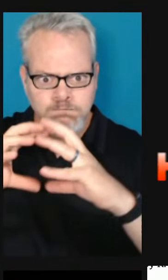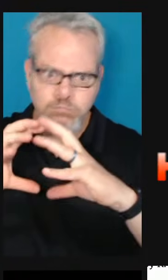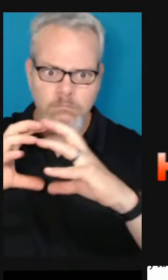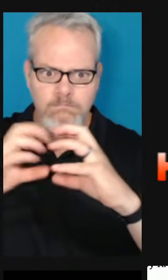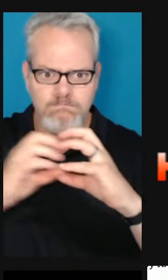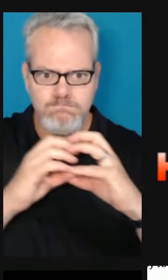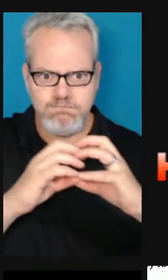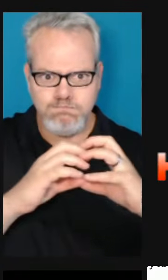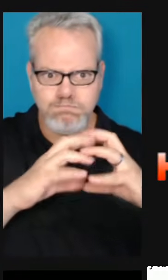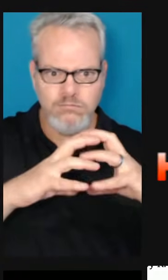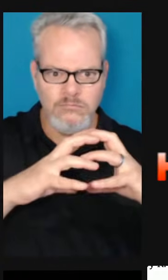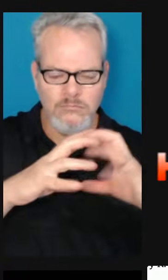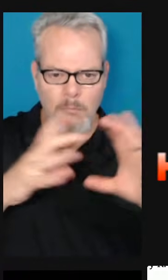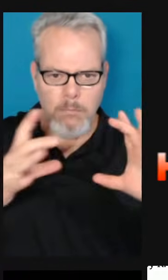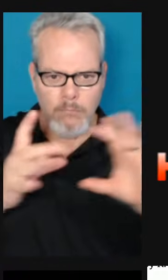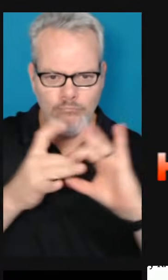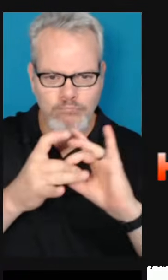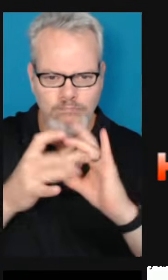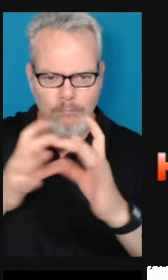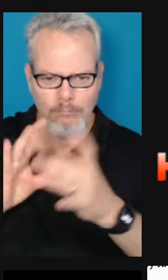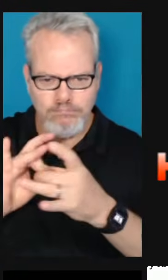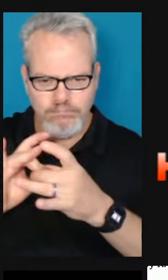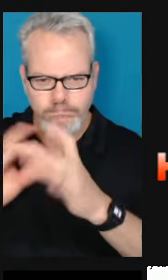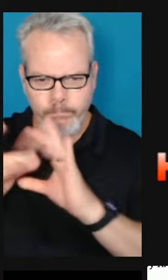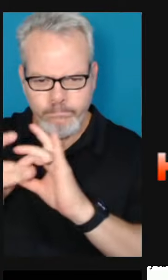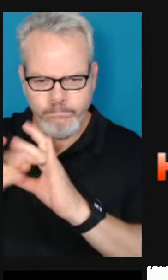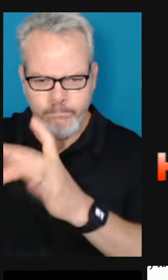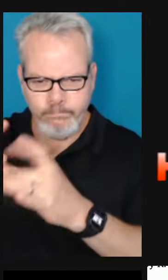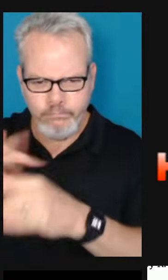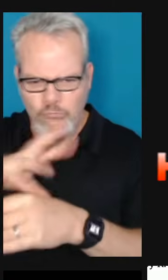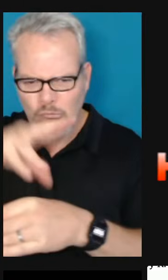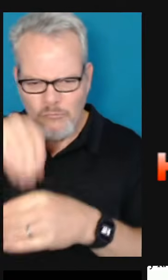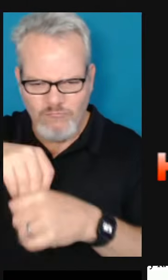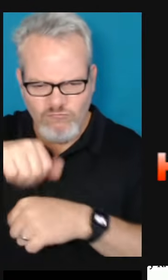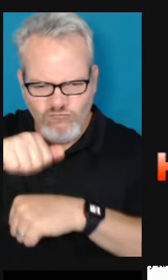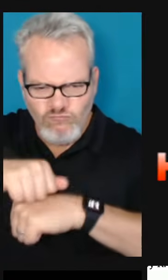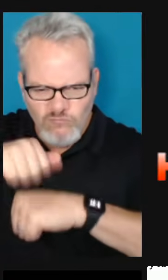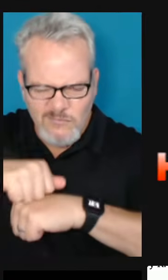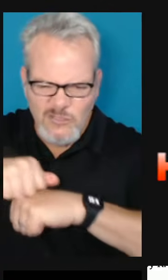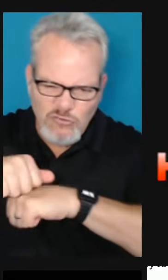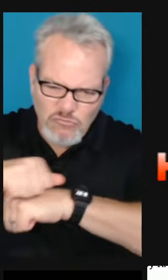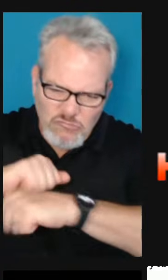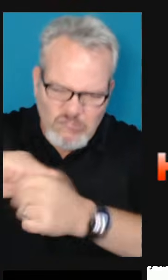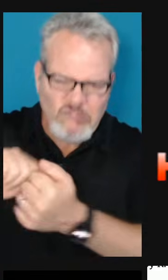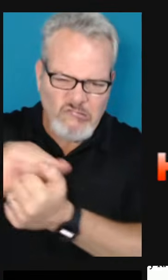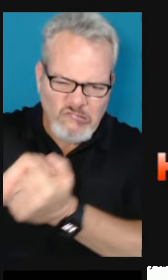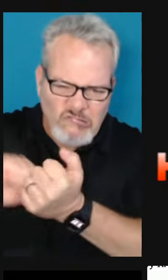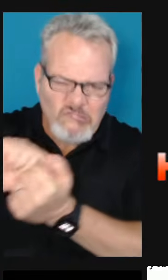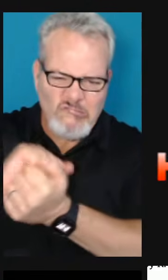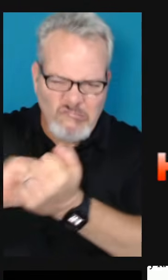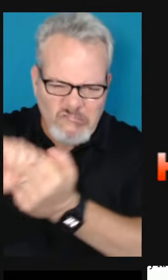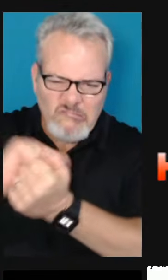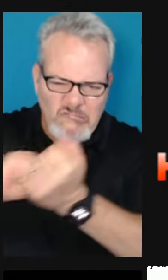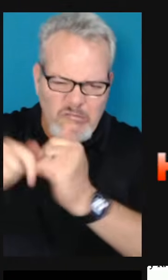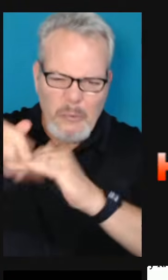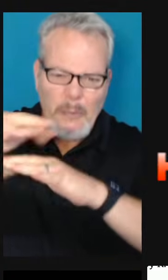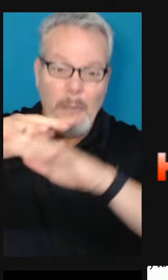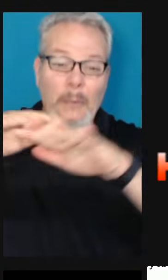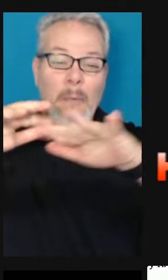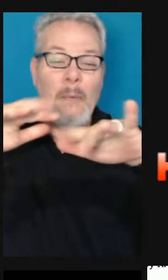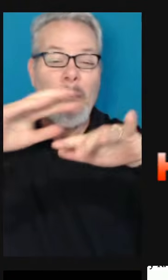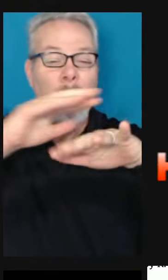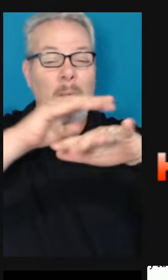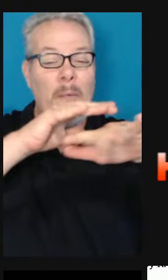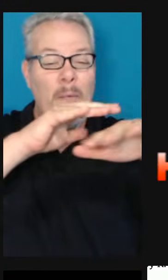are joined in a piece of reticulite, which has been crushed by tumbling through the air for 25 miles. And so in the end, you only get